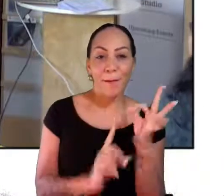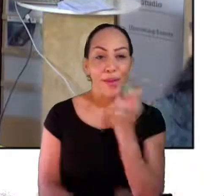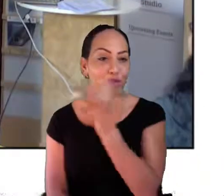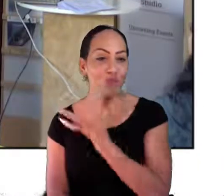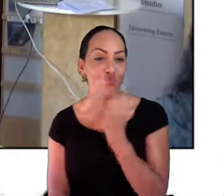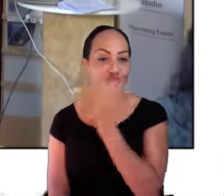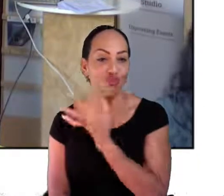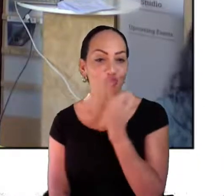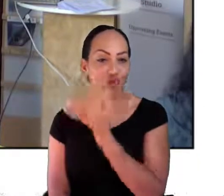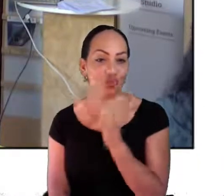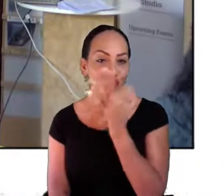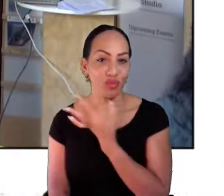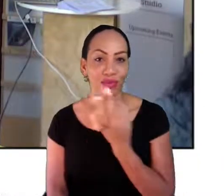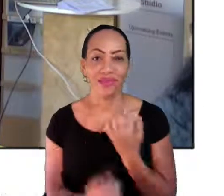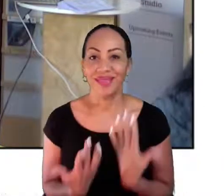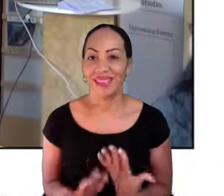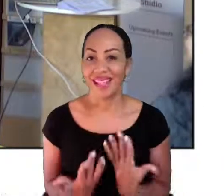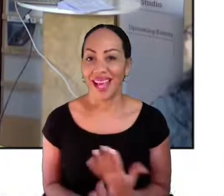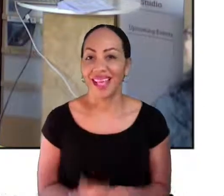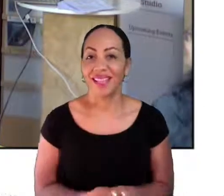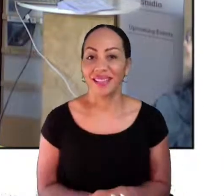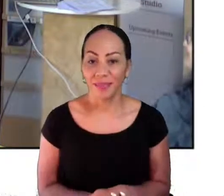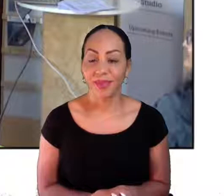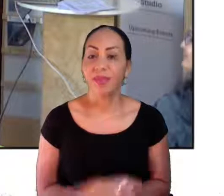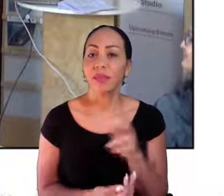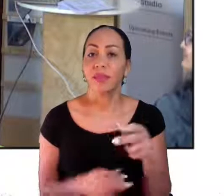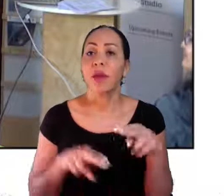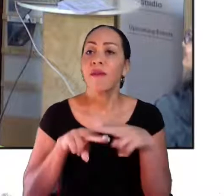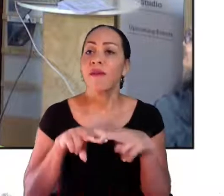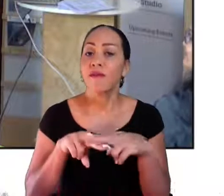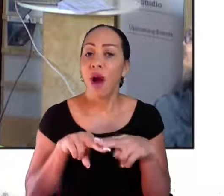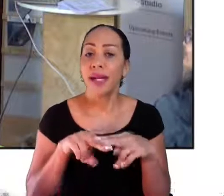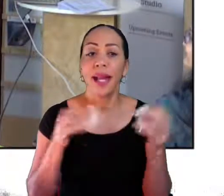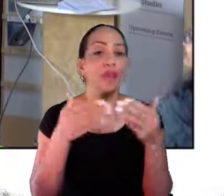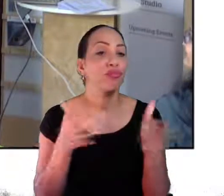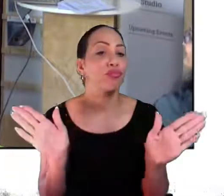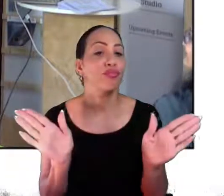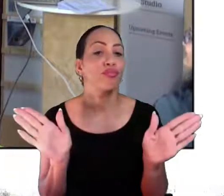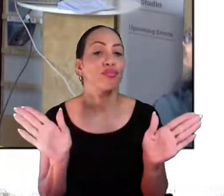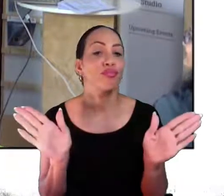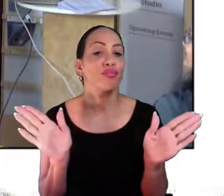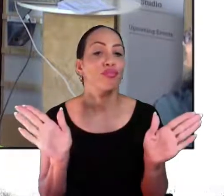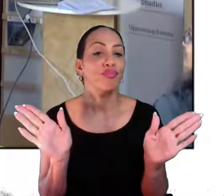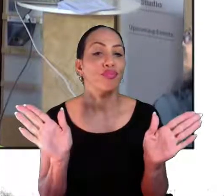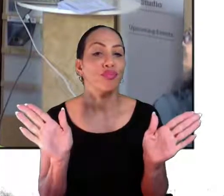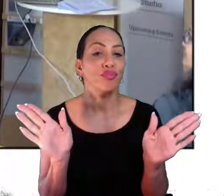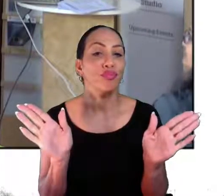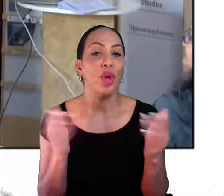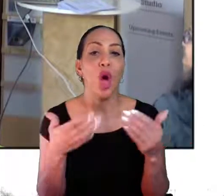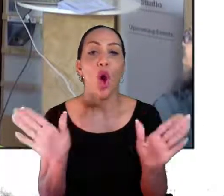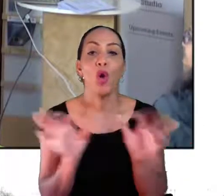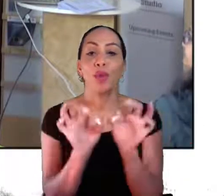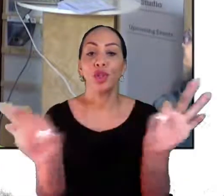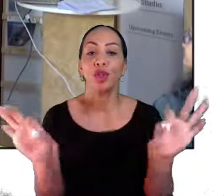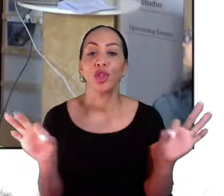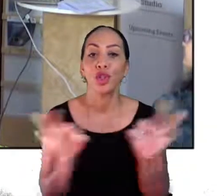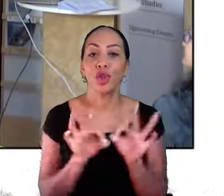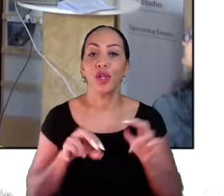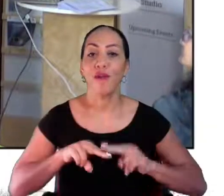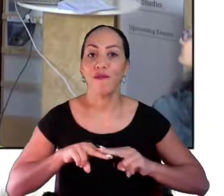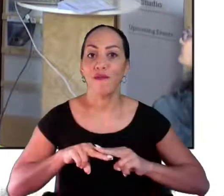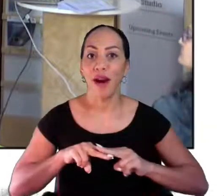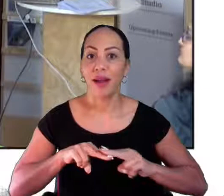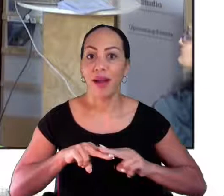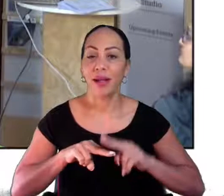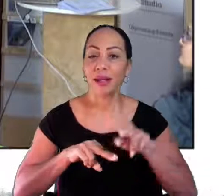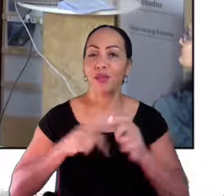Every Friday we throw open the doors of Pervasive Media Studio for Open Studio Friday, where we offer you the chance to spend some time here